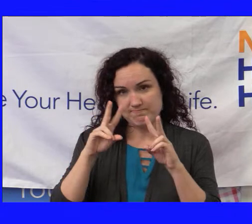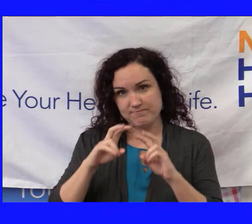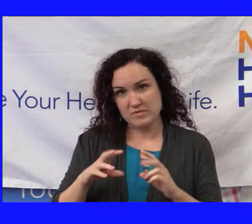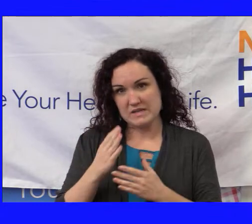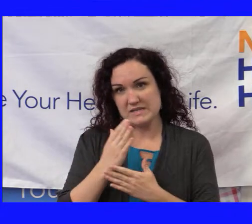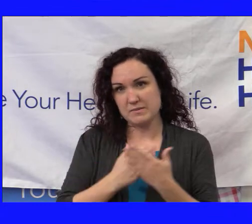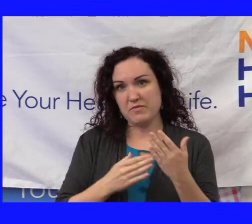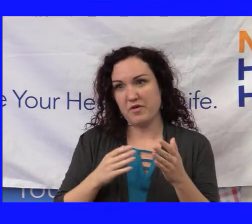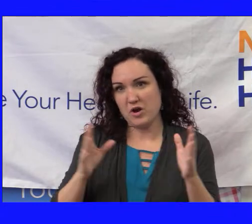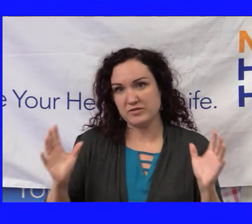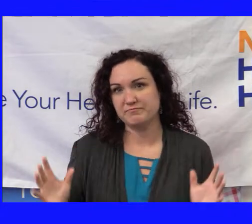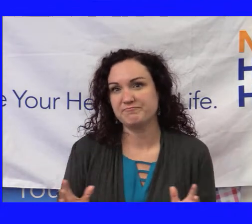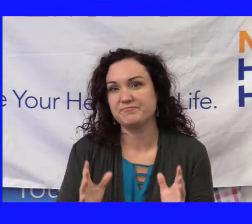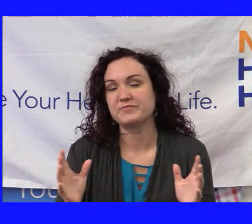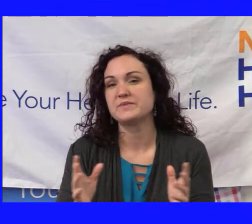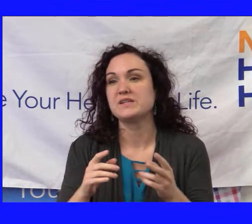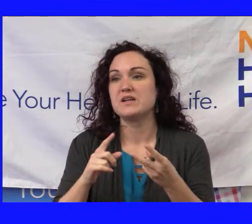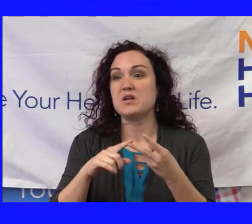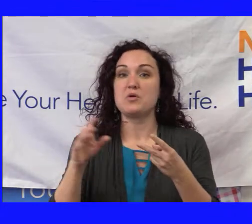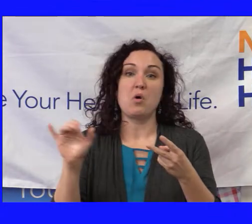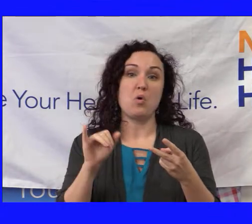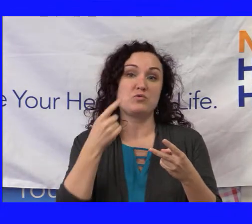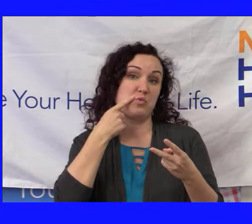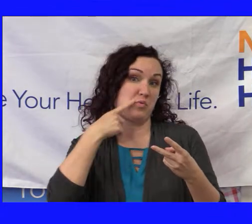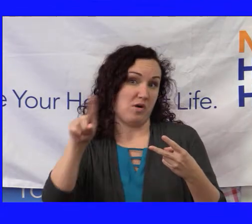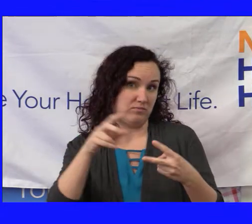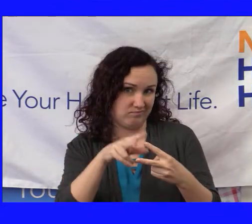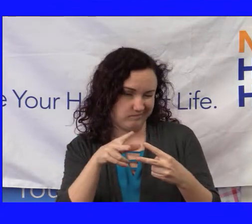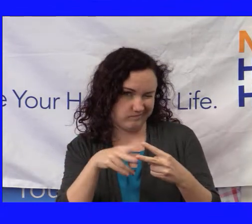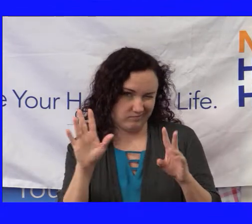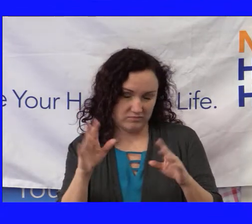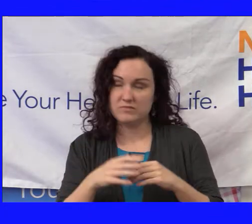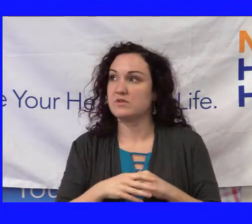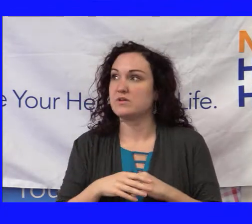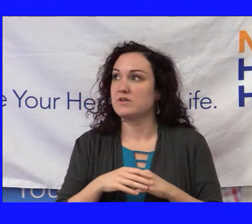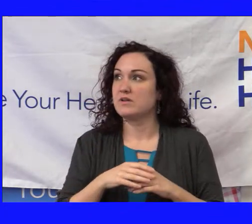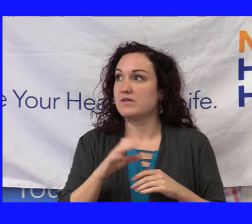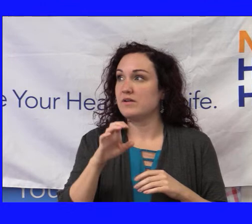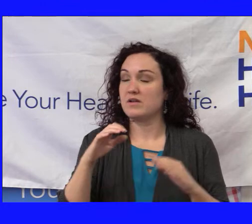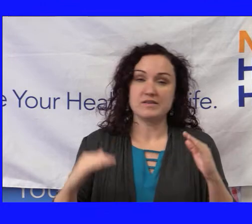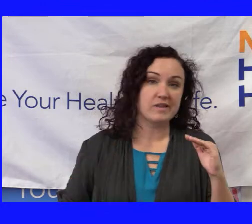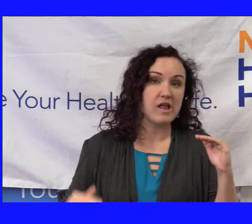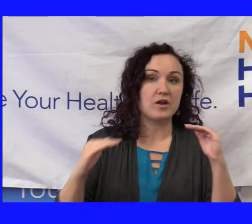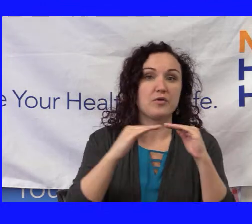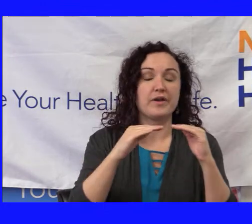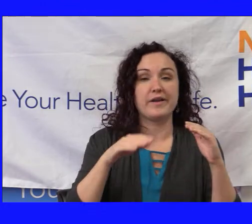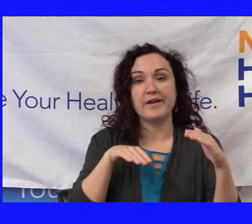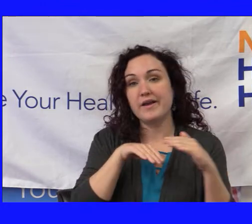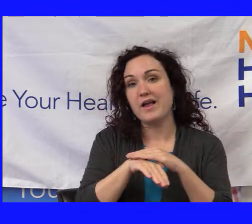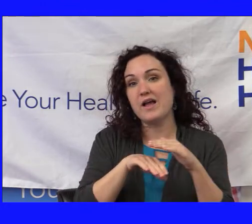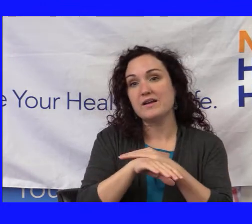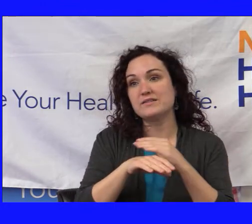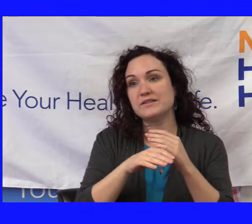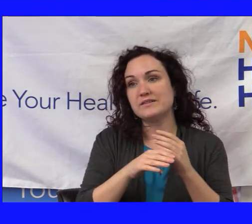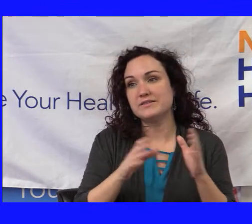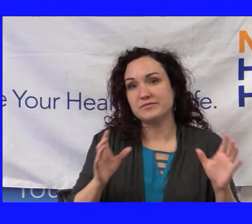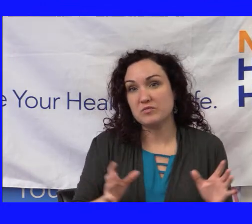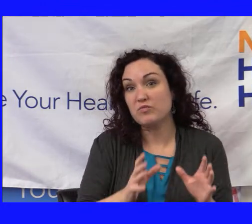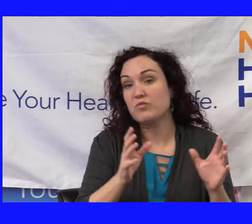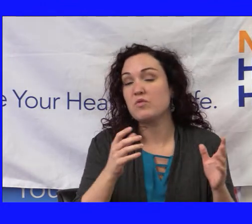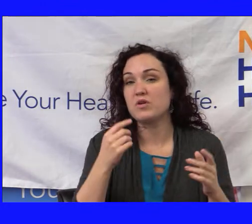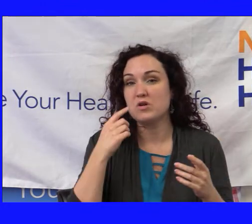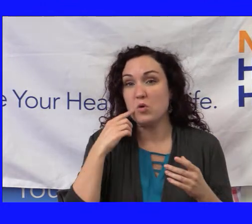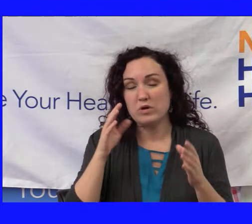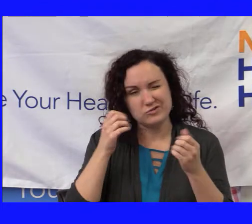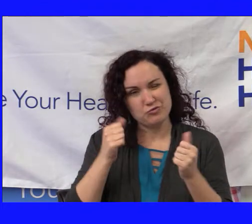drivers as well as some of our accomplishments. So in terms of some of our equity and access drivers, some of the things that we're really working